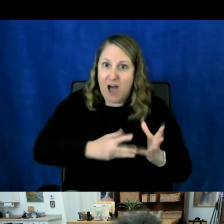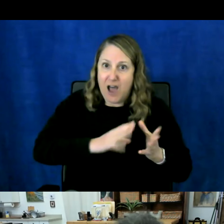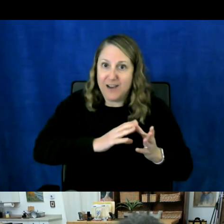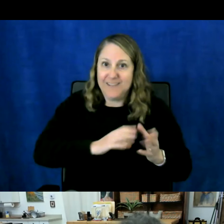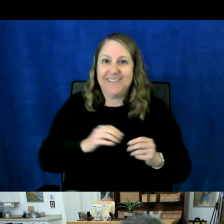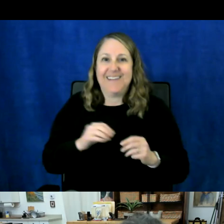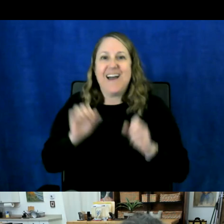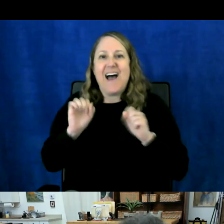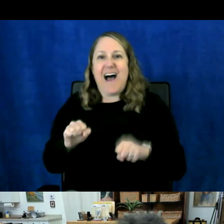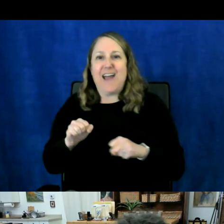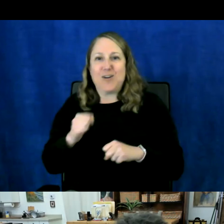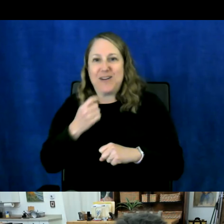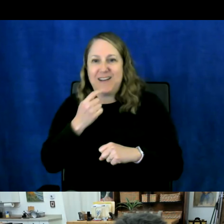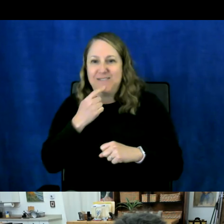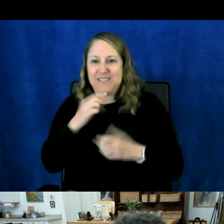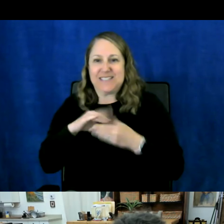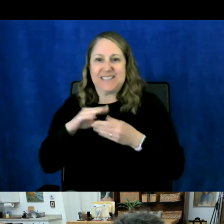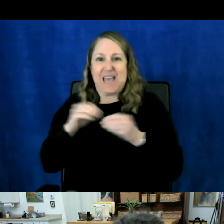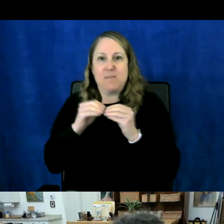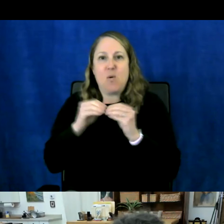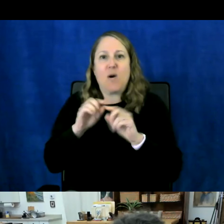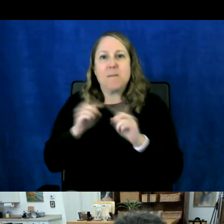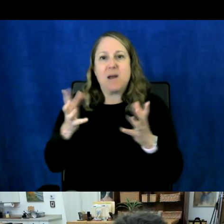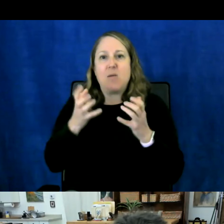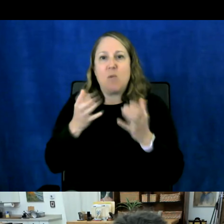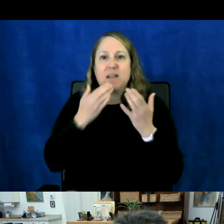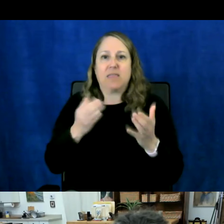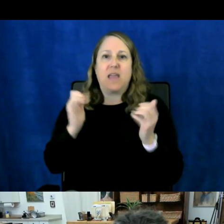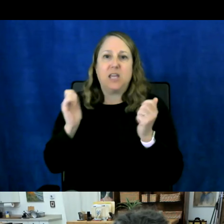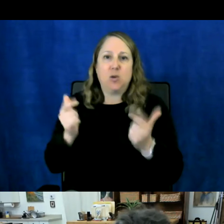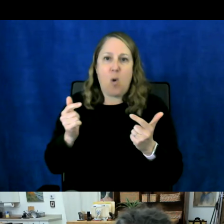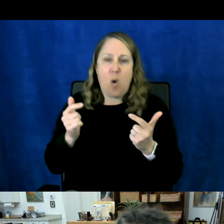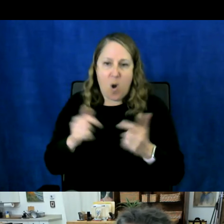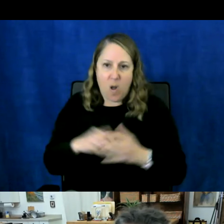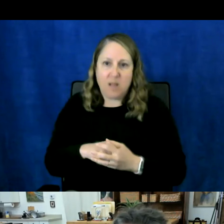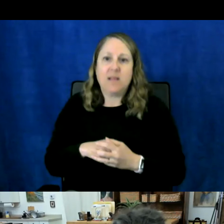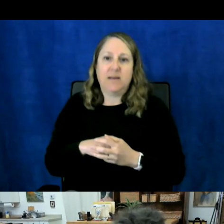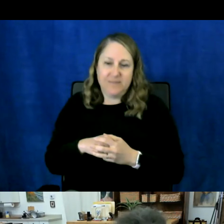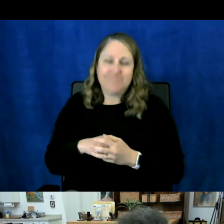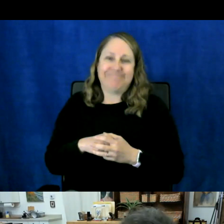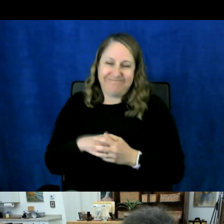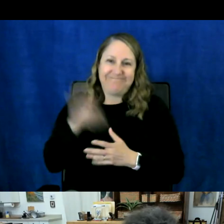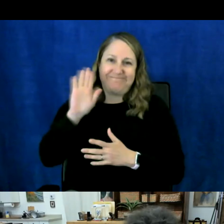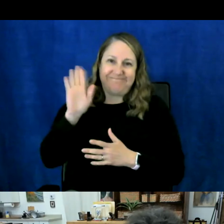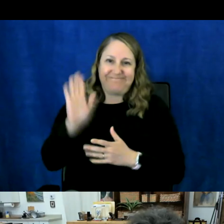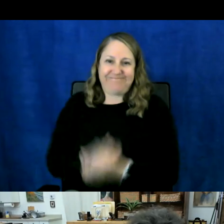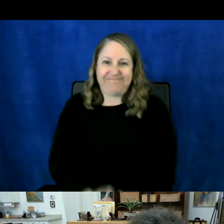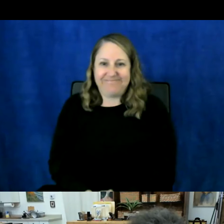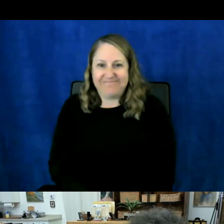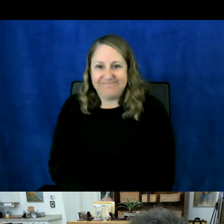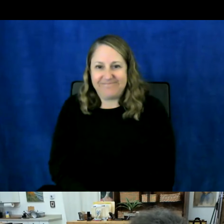more, but I just want to thank you all, and thanks a lot. Bye-bye.